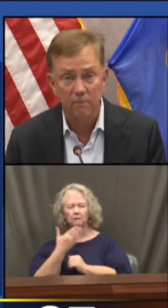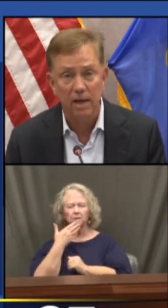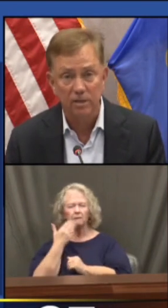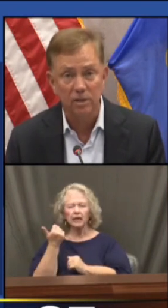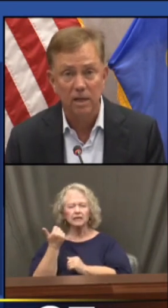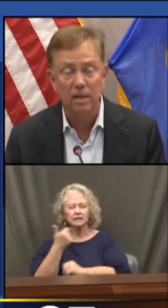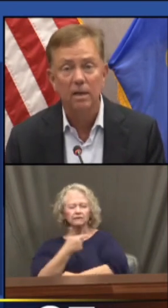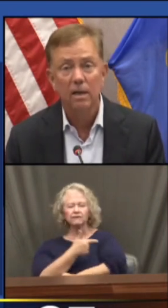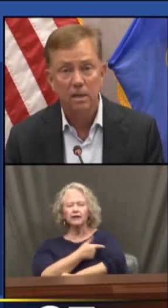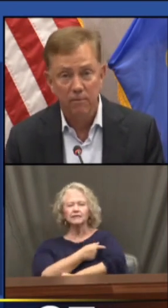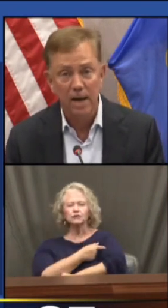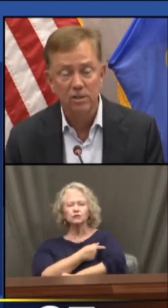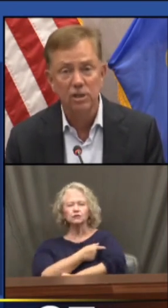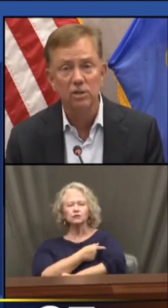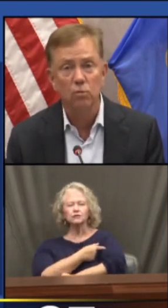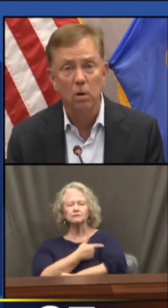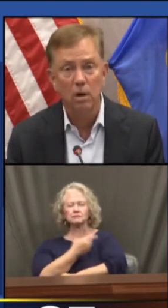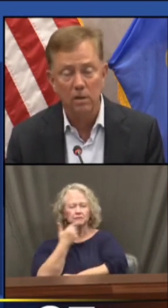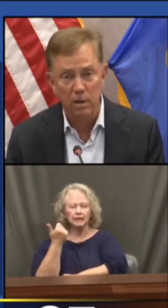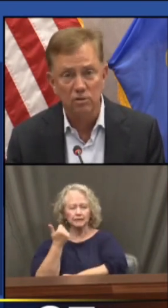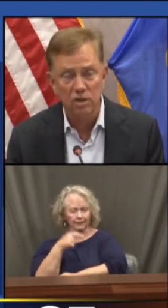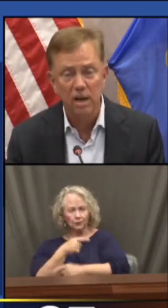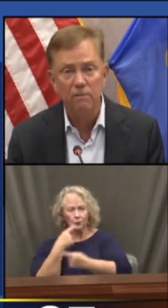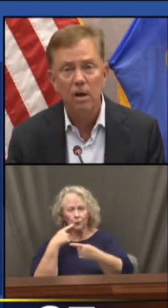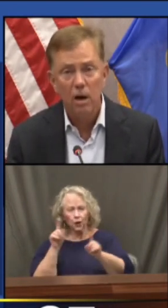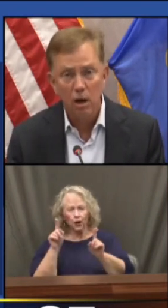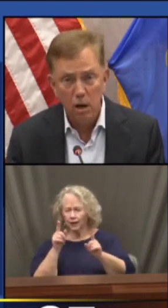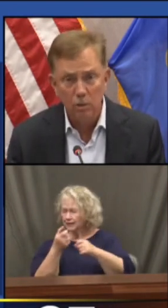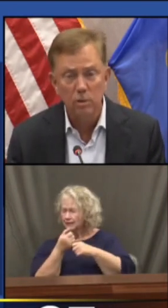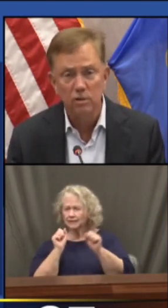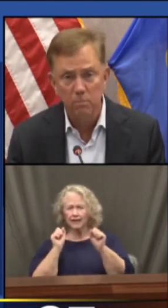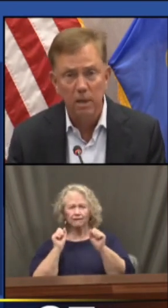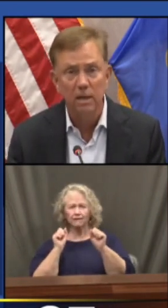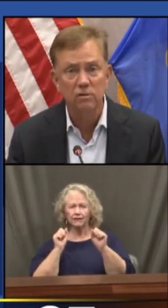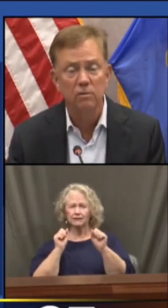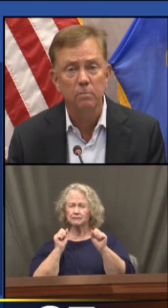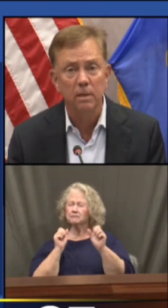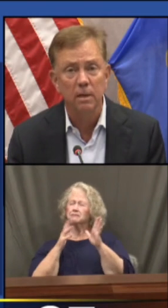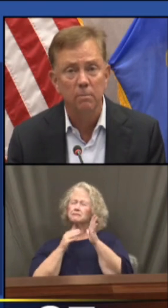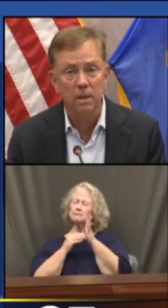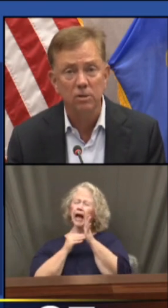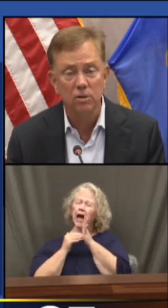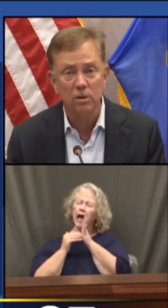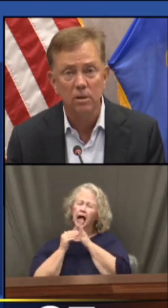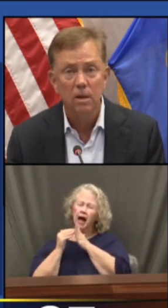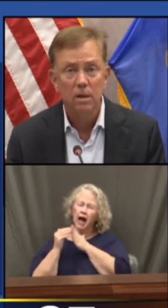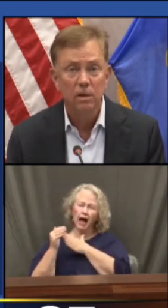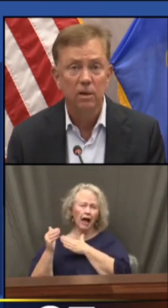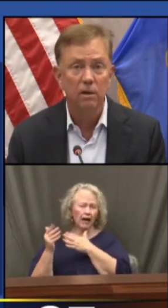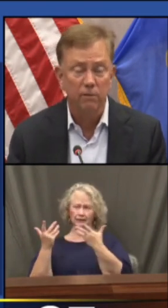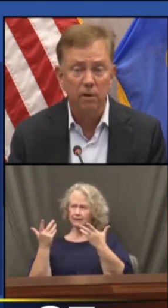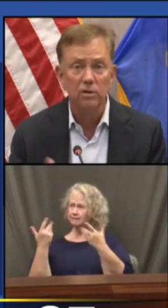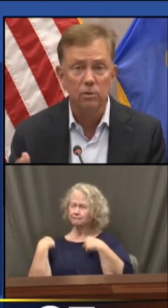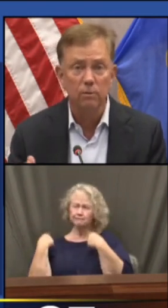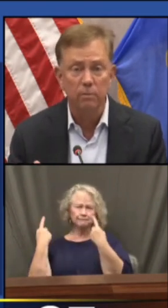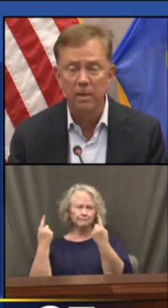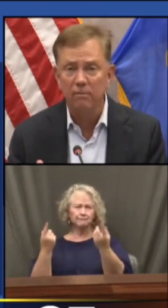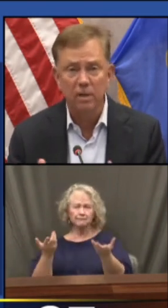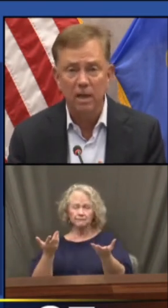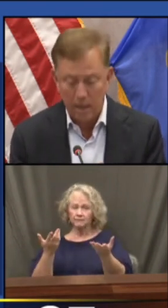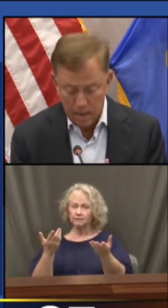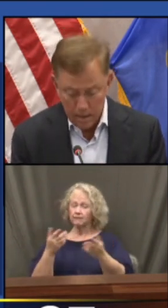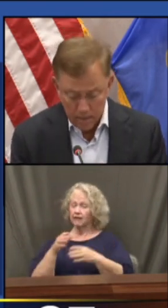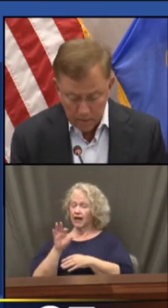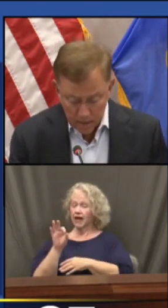to get vaccinated. The vaccines work, they're safe. Hundreds of millions have been administered. You're going to hear very soon from